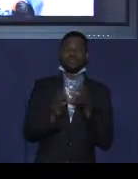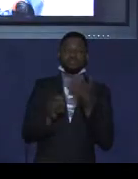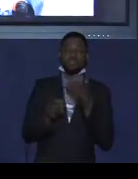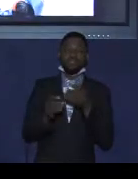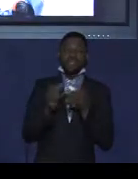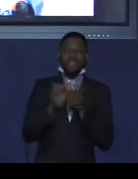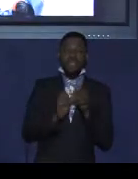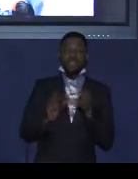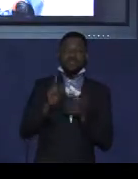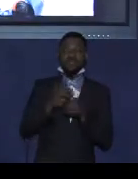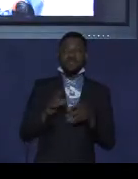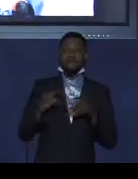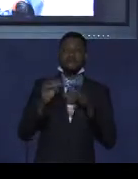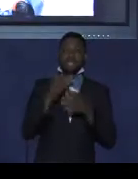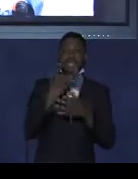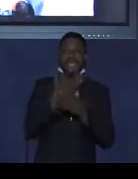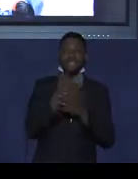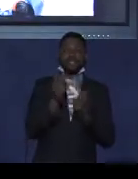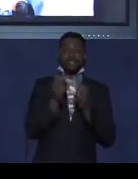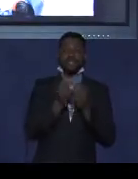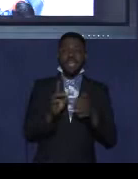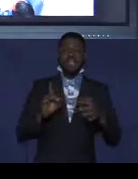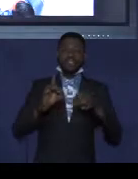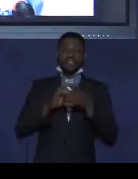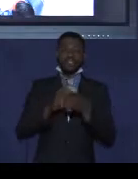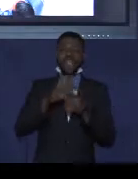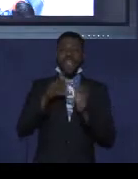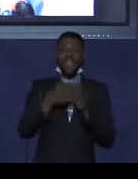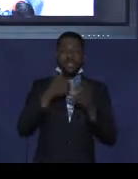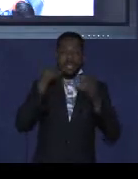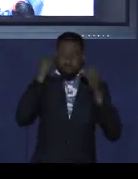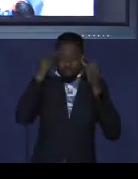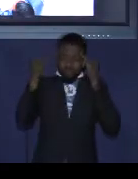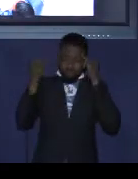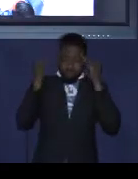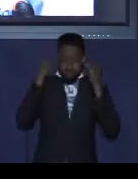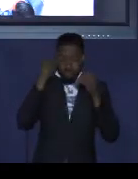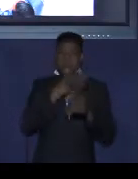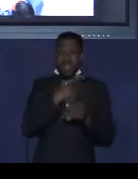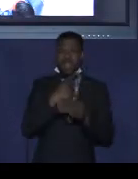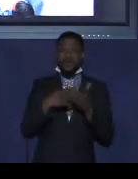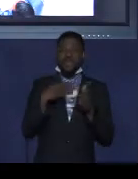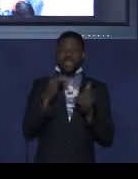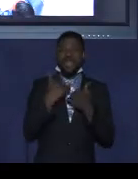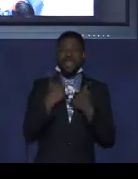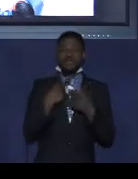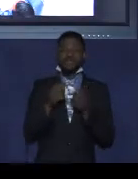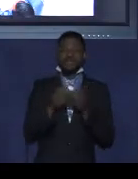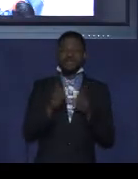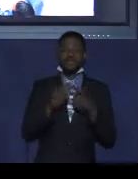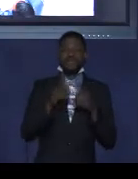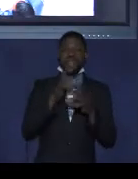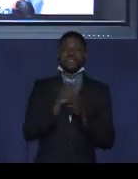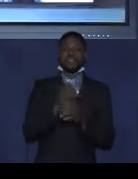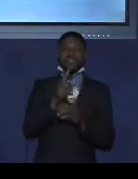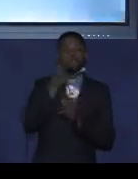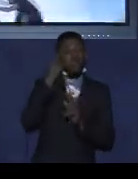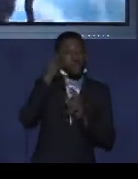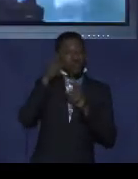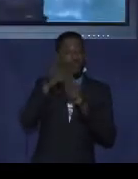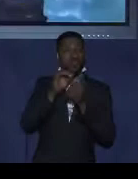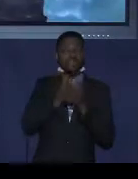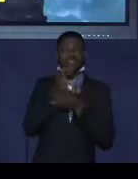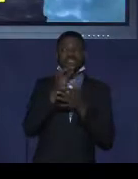So everybody putting hands together, joining all the ideas and what they have together to achieve one goal,